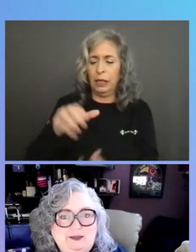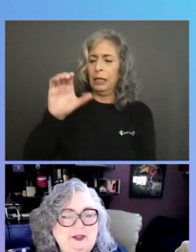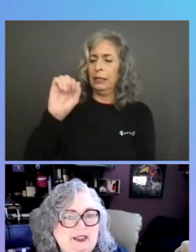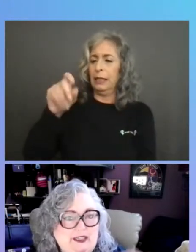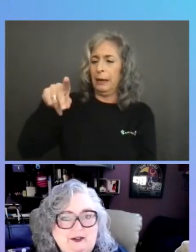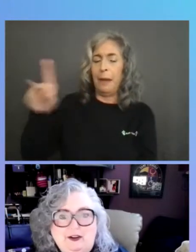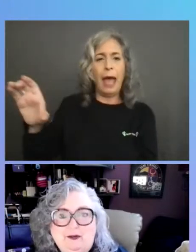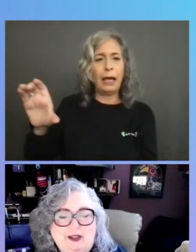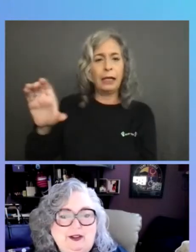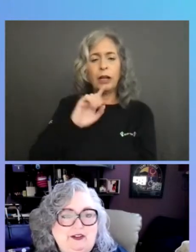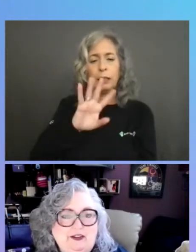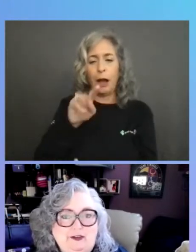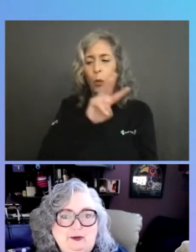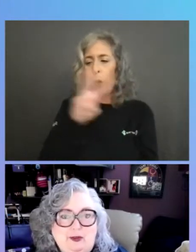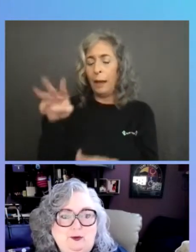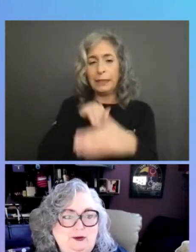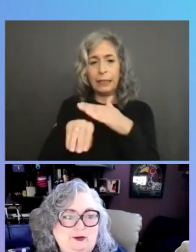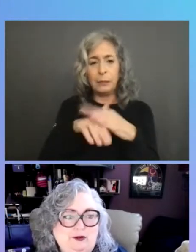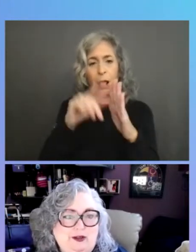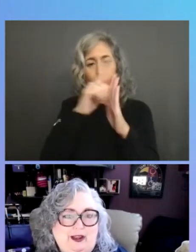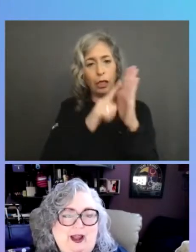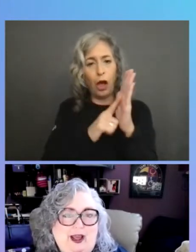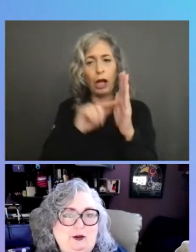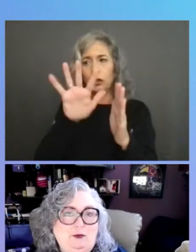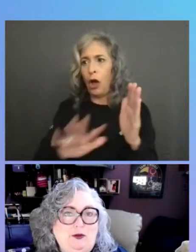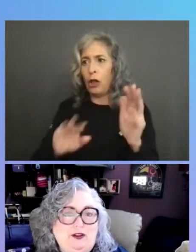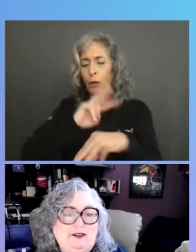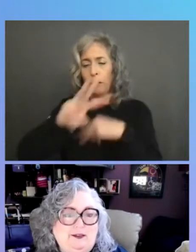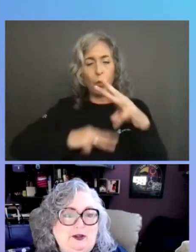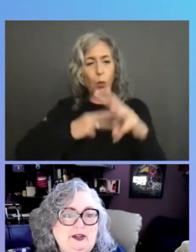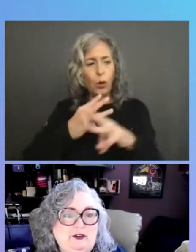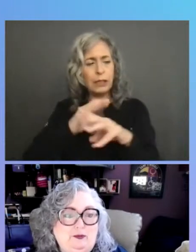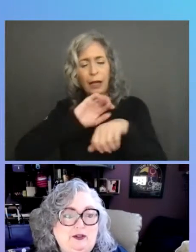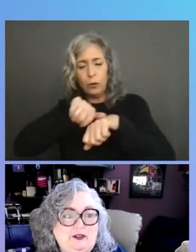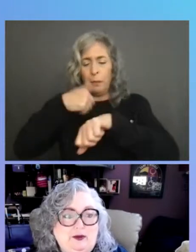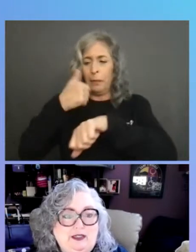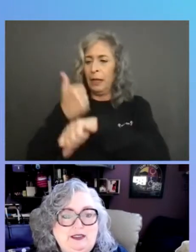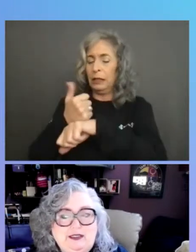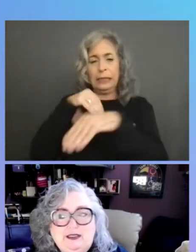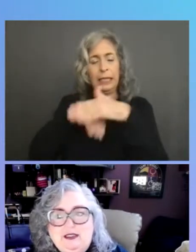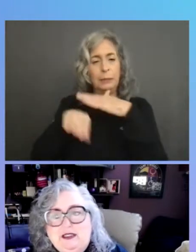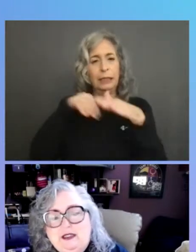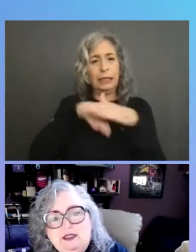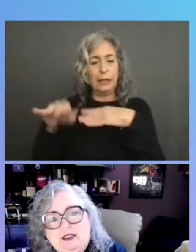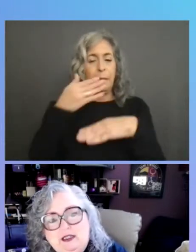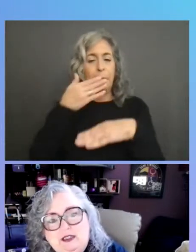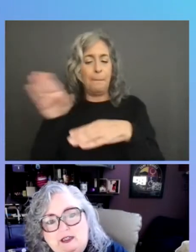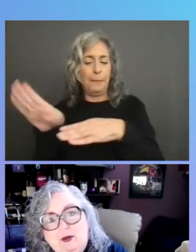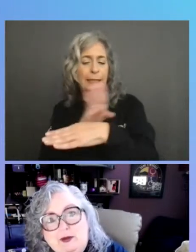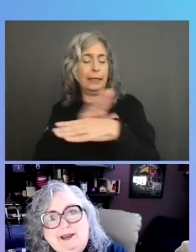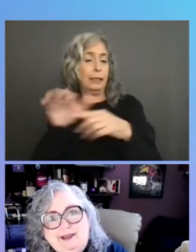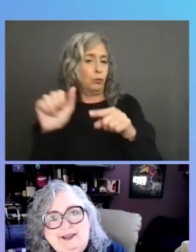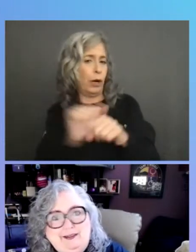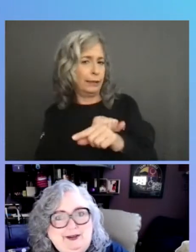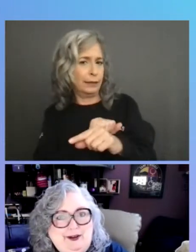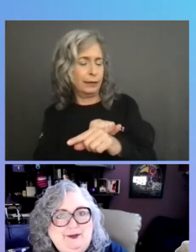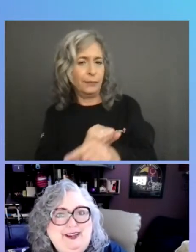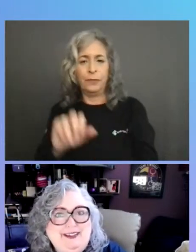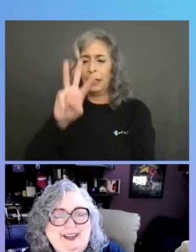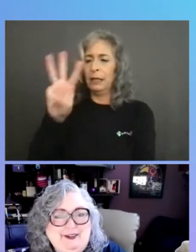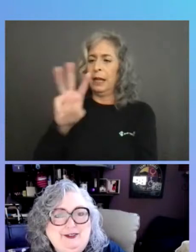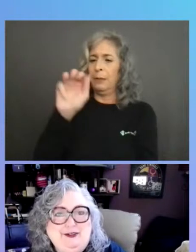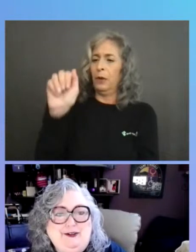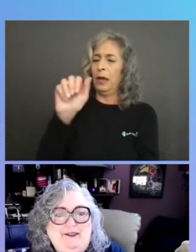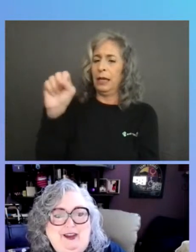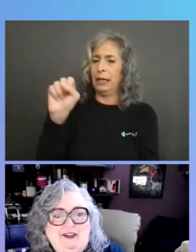web accessibility, laws, regulations around the world, and how you build accessibility into your business practice. WAS, that's an